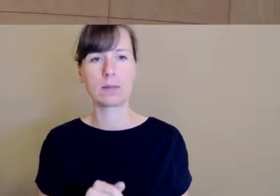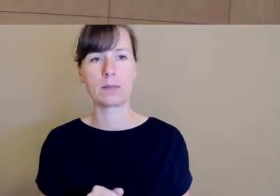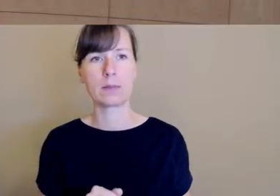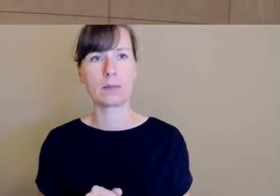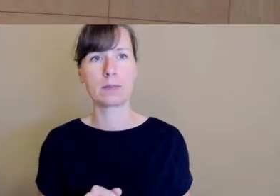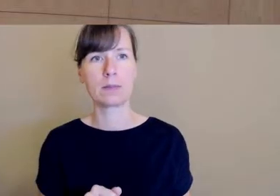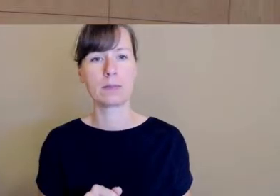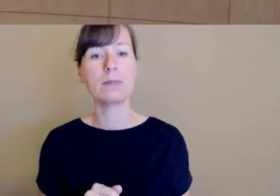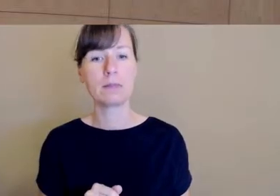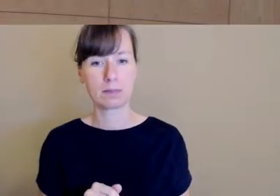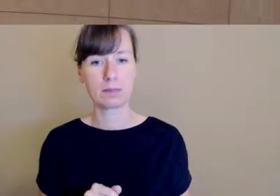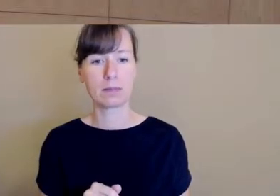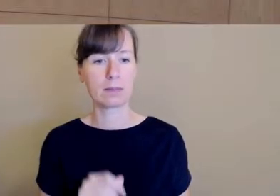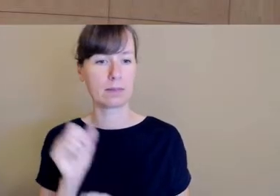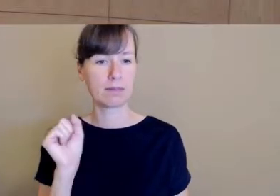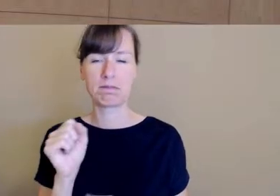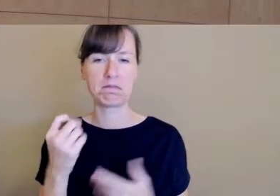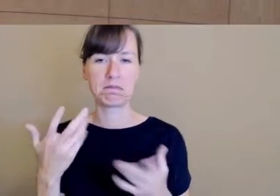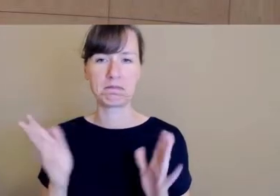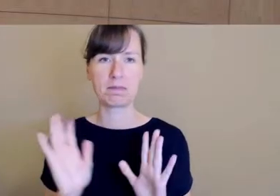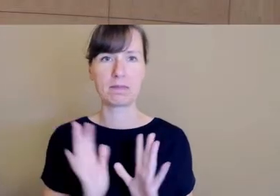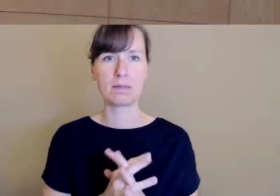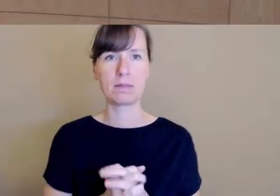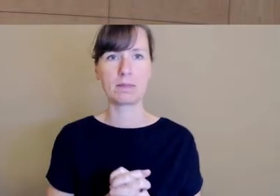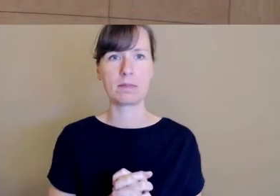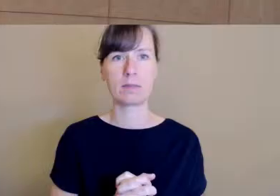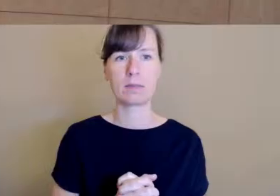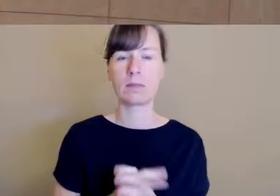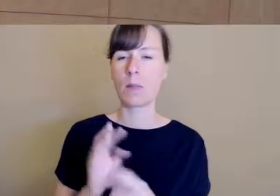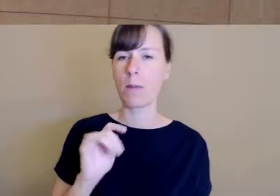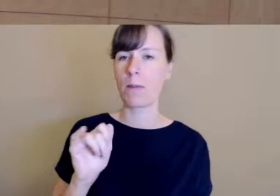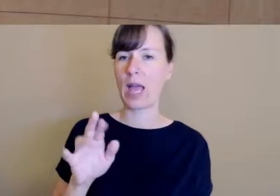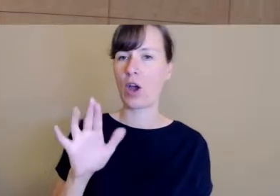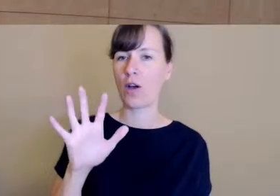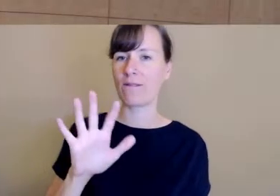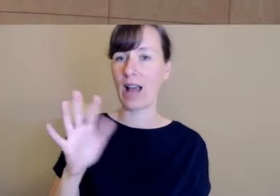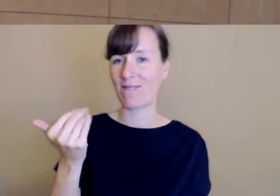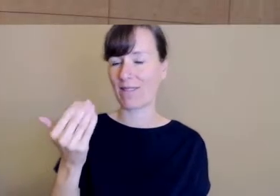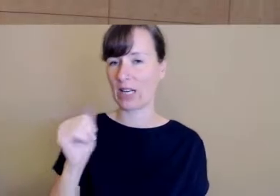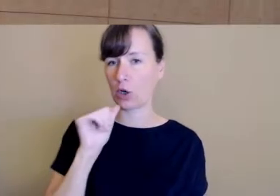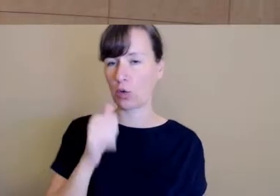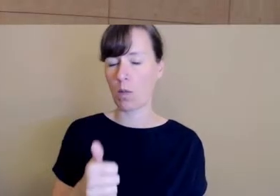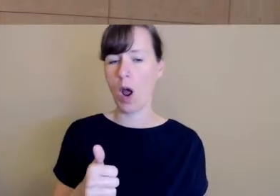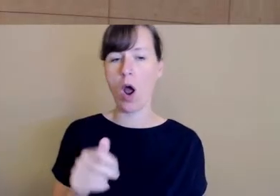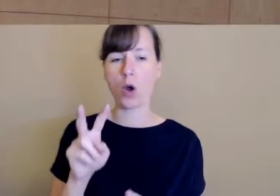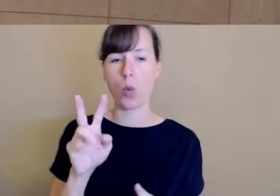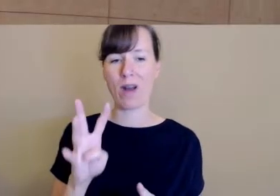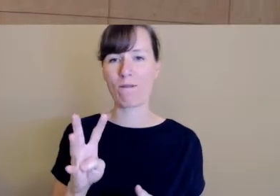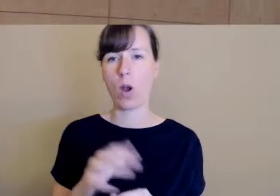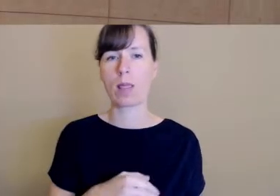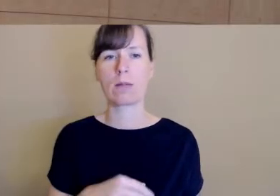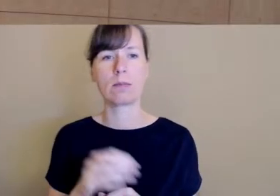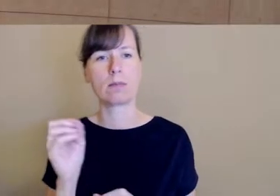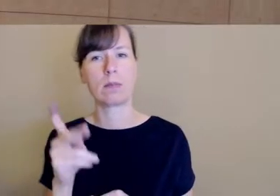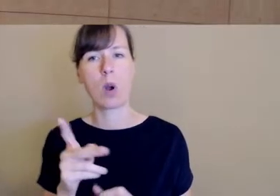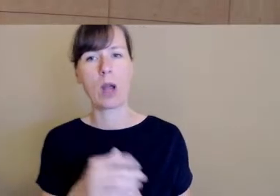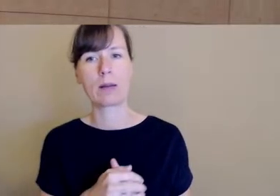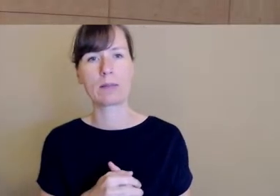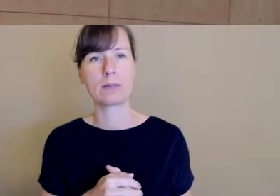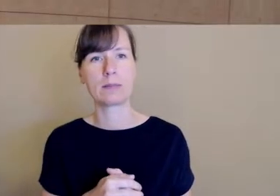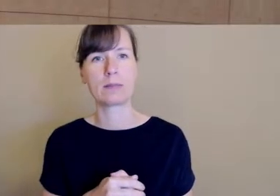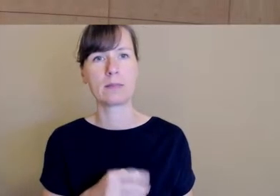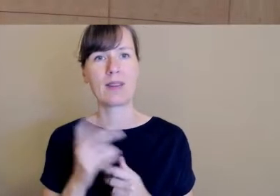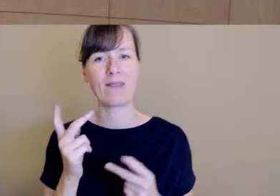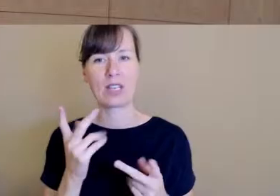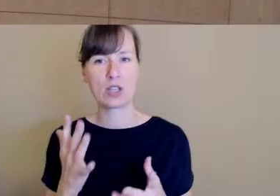So yeah, that's pretty much all I have. 5:15 tomorrow, the Yes. 24th. Okay. Visitors